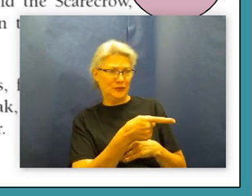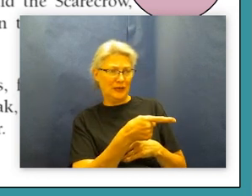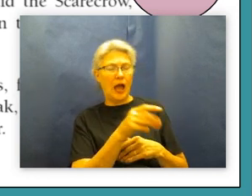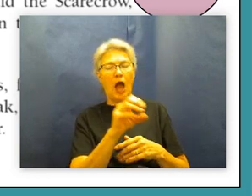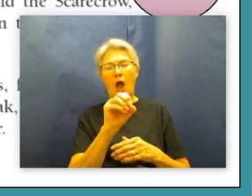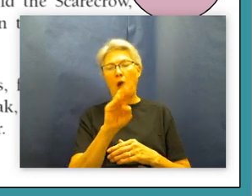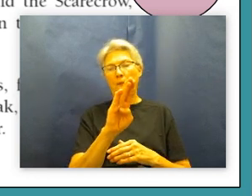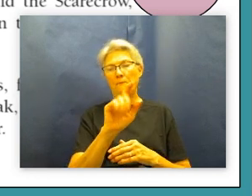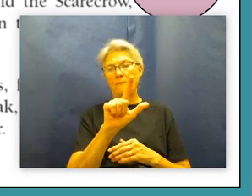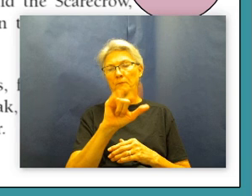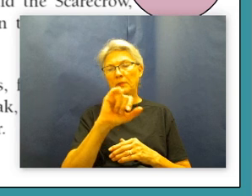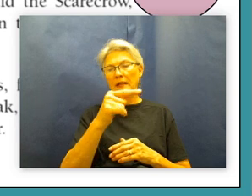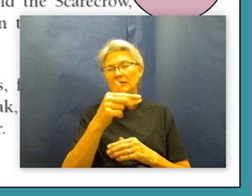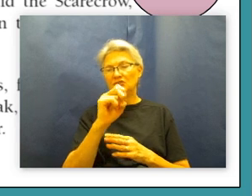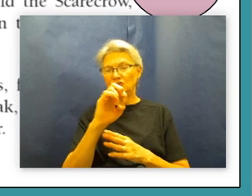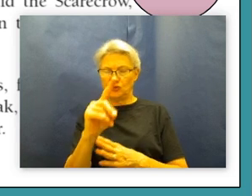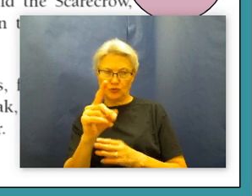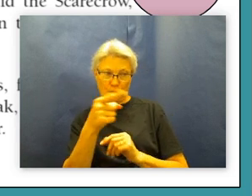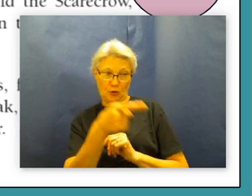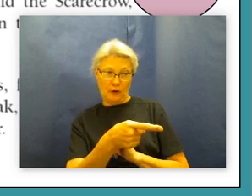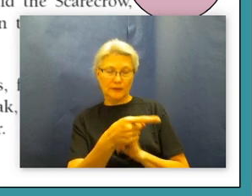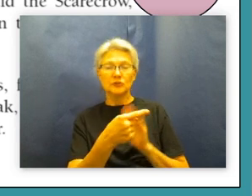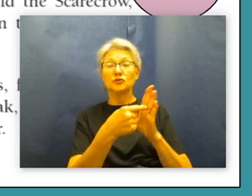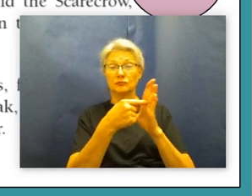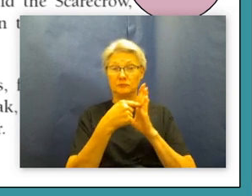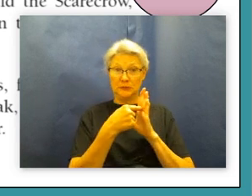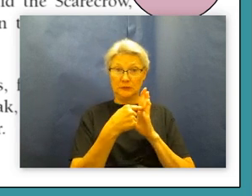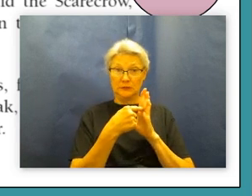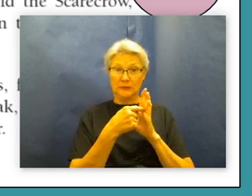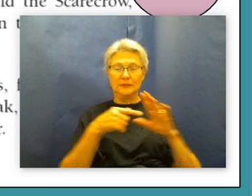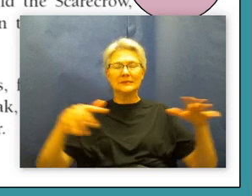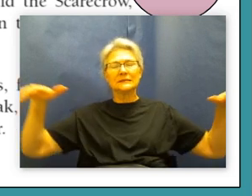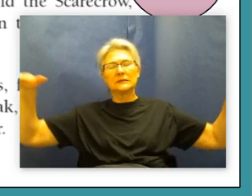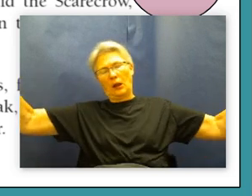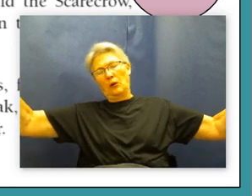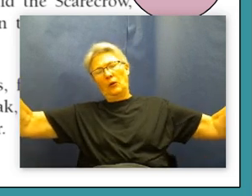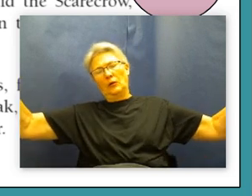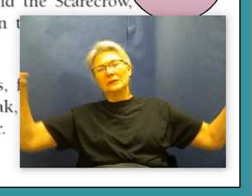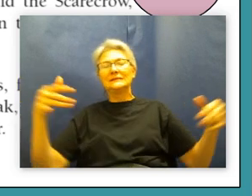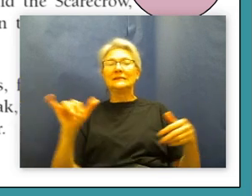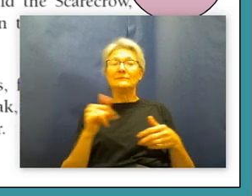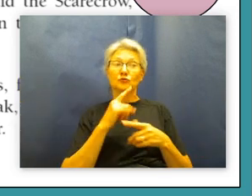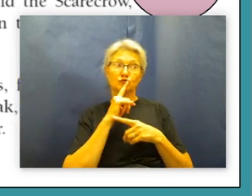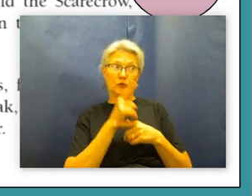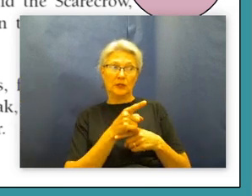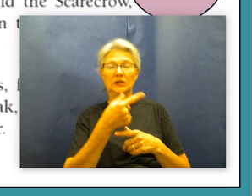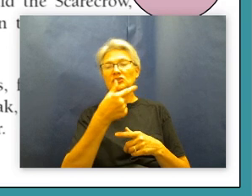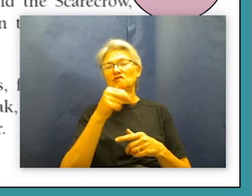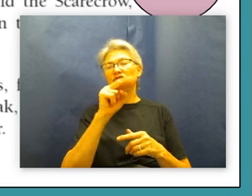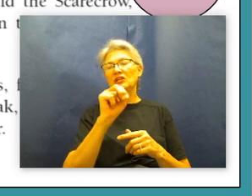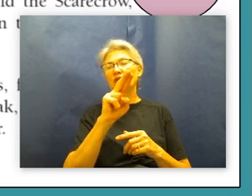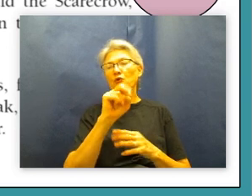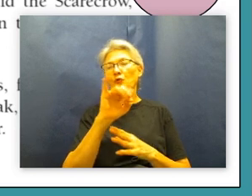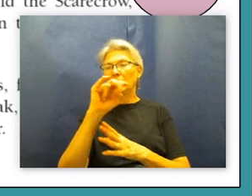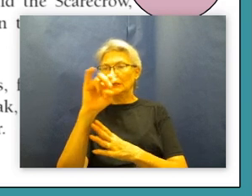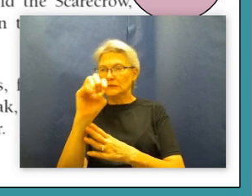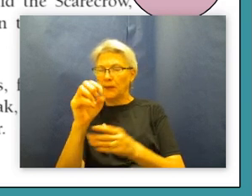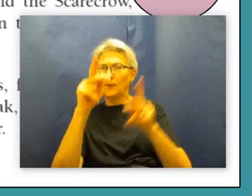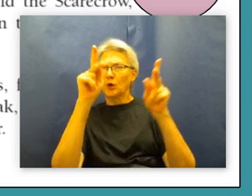her. This, for me, shows me that the scarecrow seems genuine. Now, genuine is a person that seems